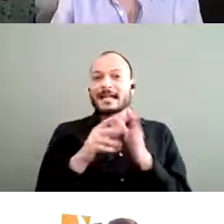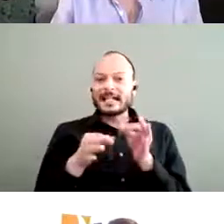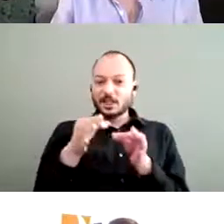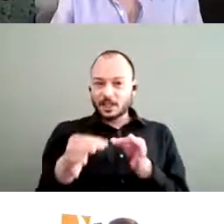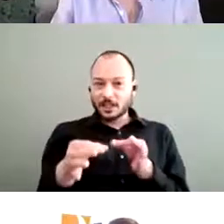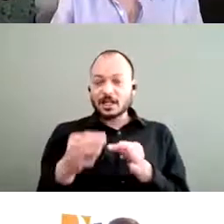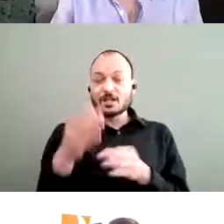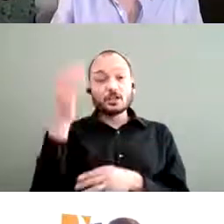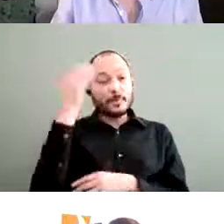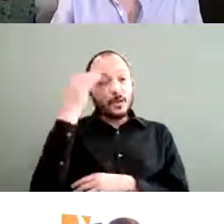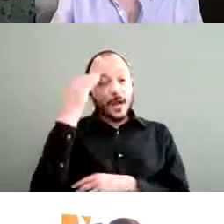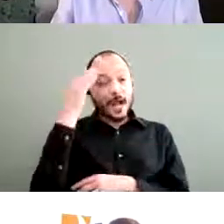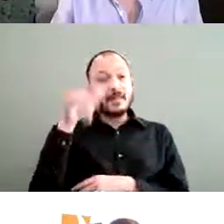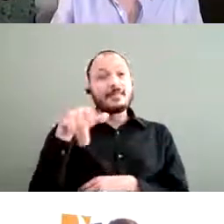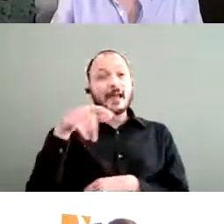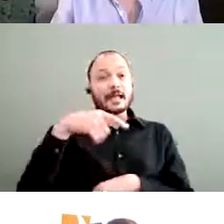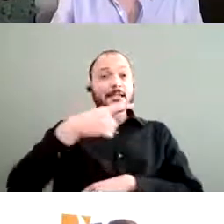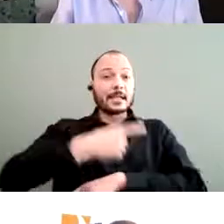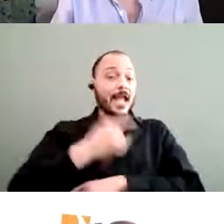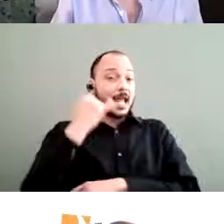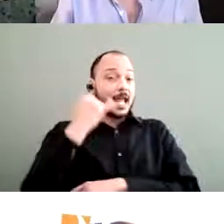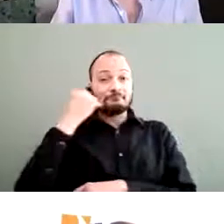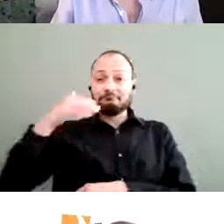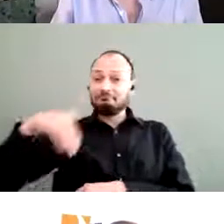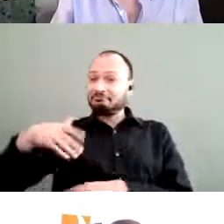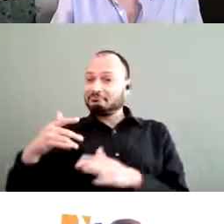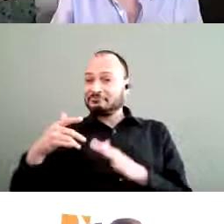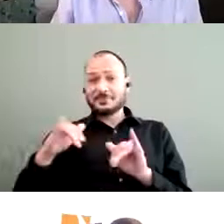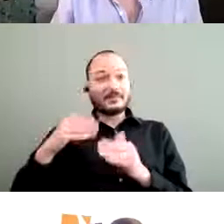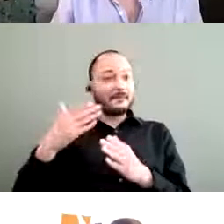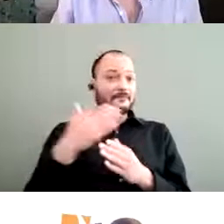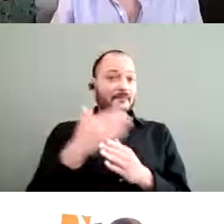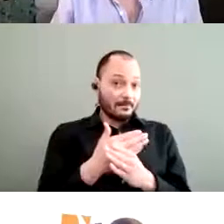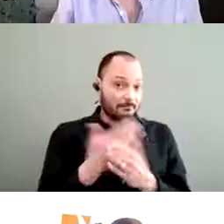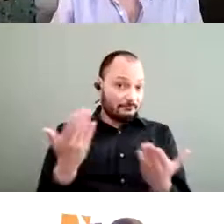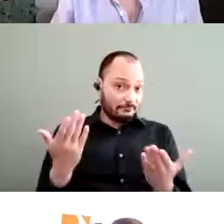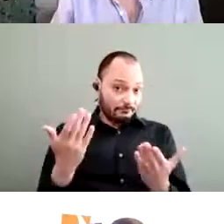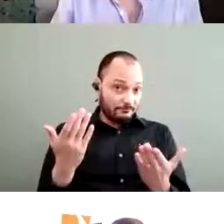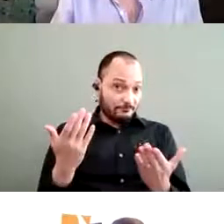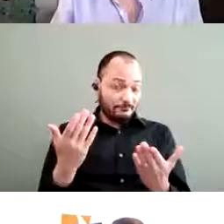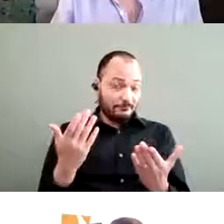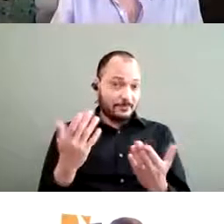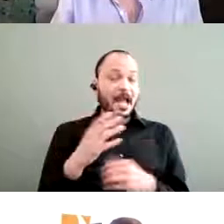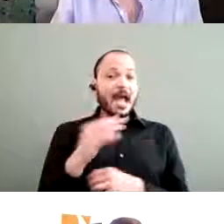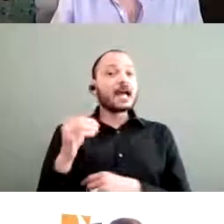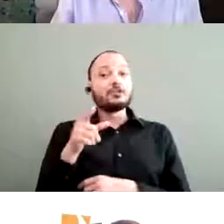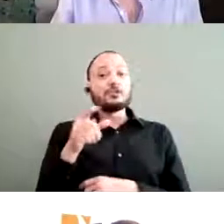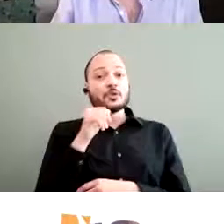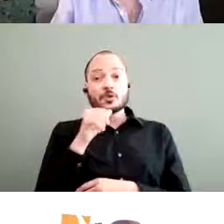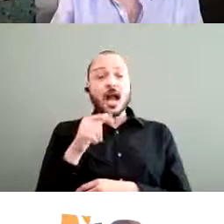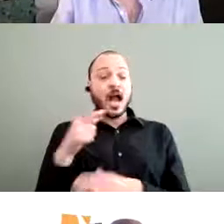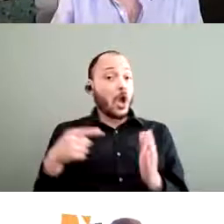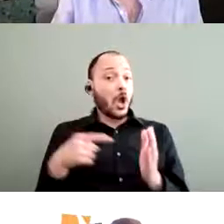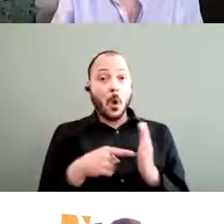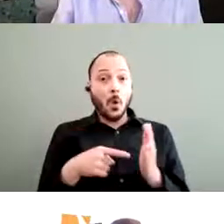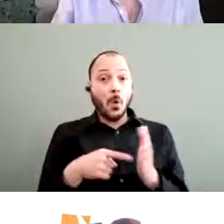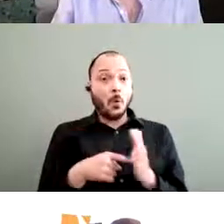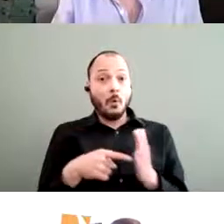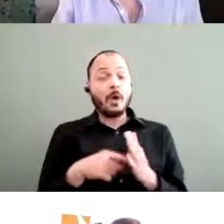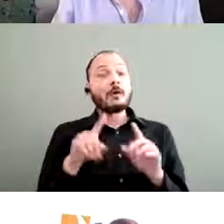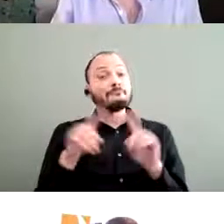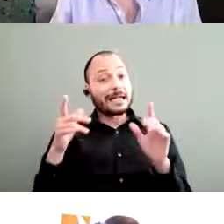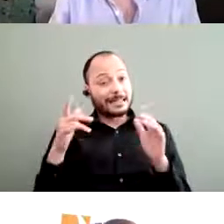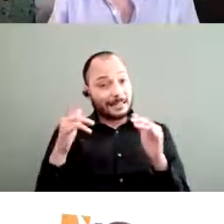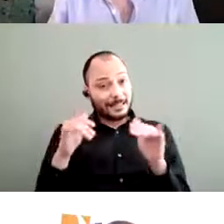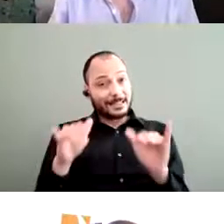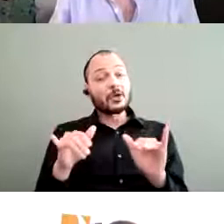the extension. If you still have not filed your return, and you're not going to owe taxes, but you still